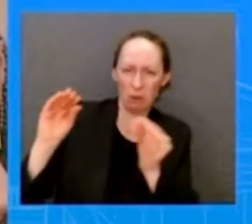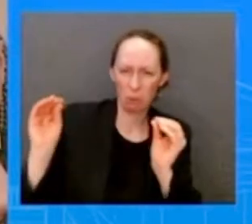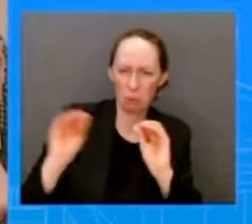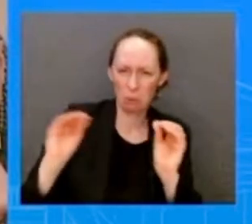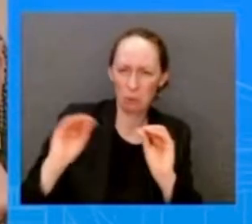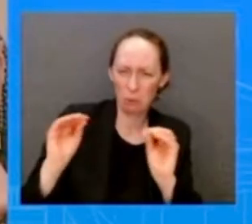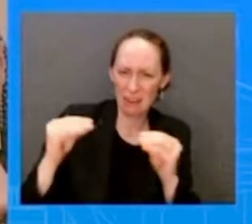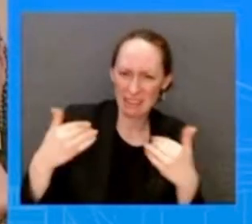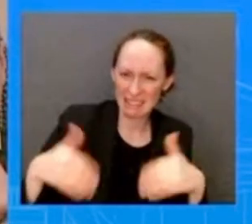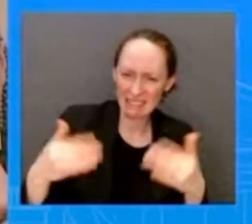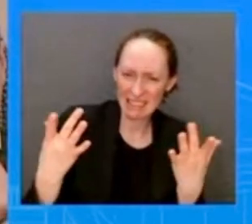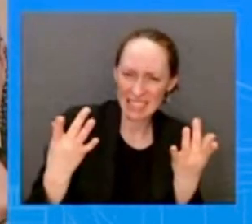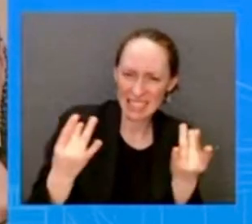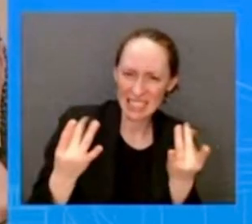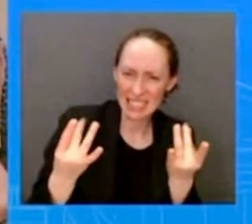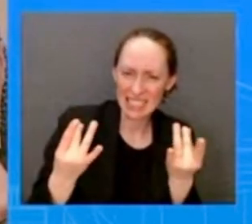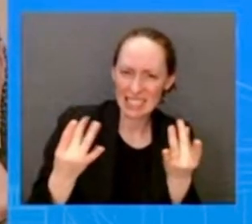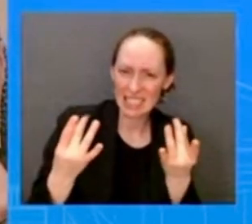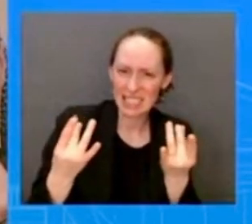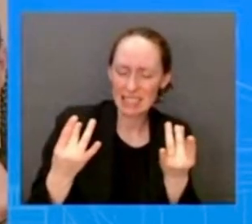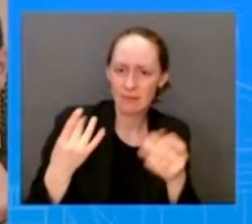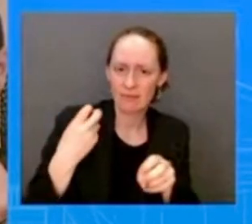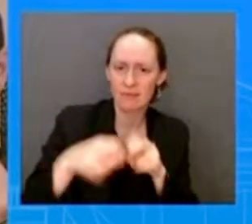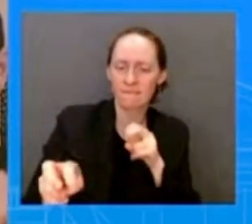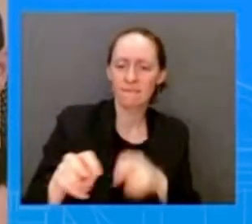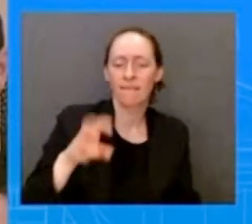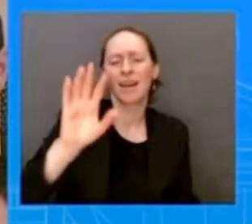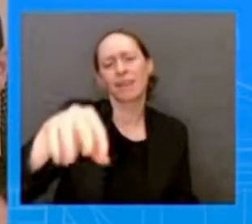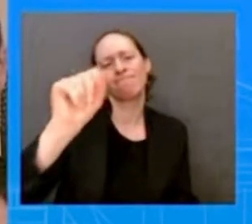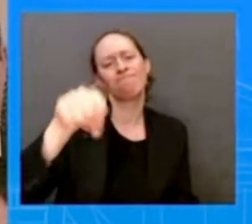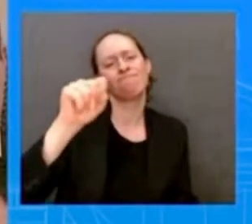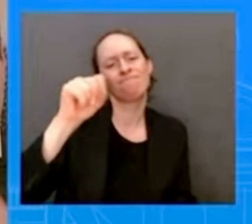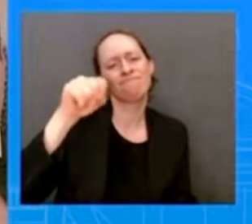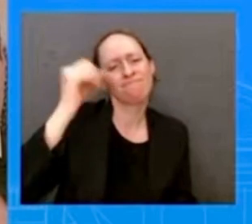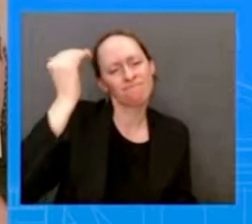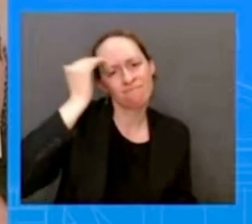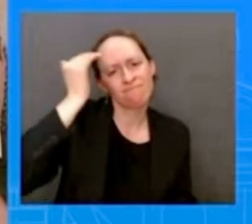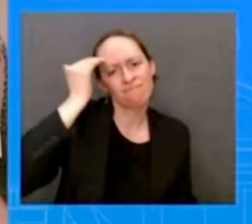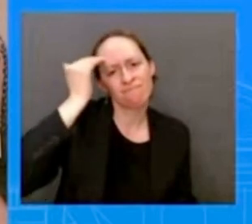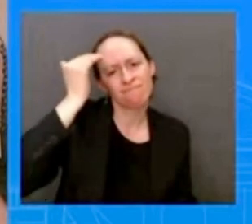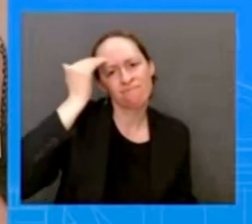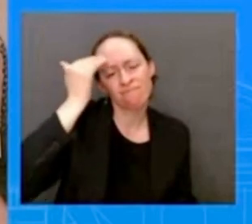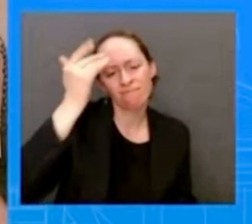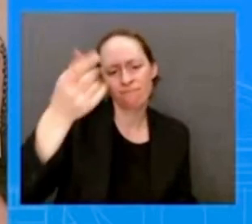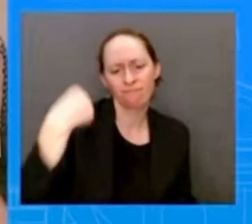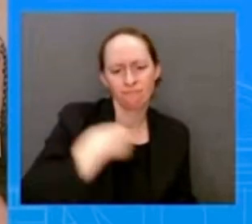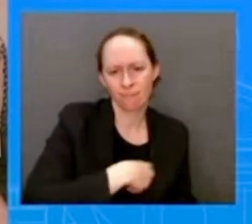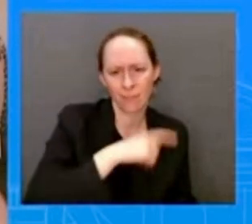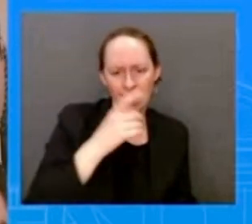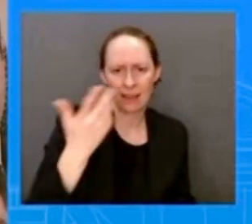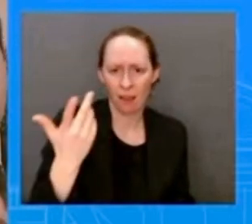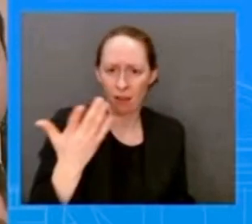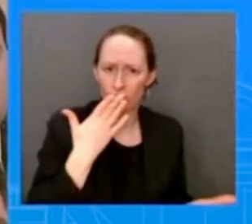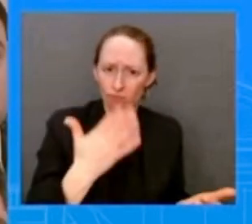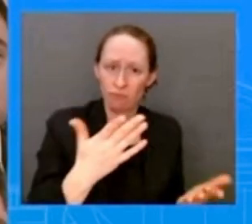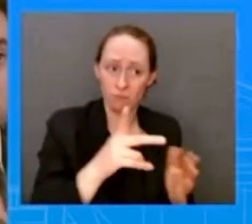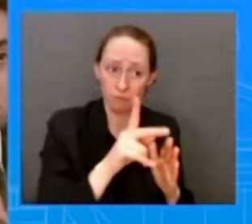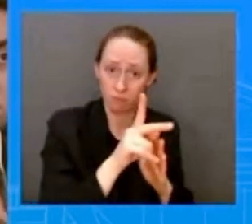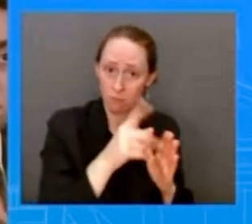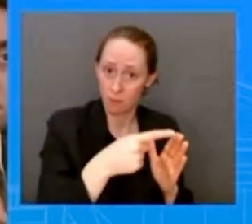are smart or good policy, but there's also a principle about when the president would intervene to overrule the elected